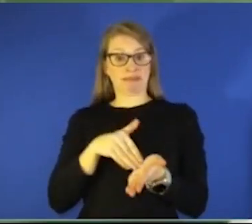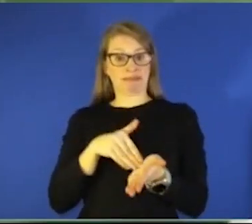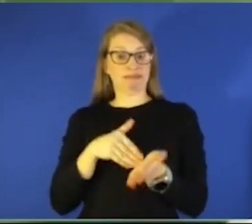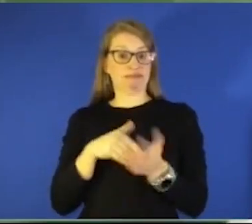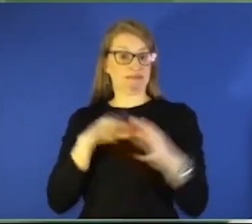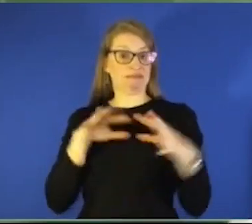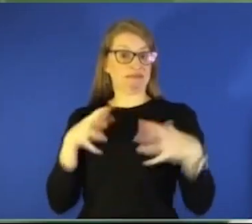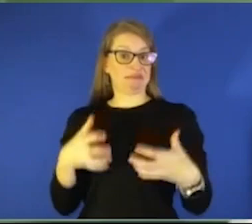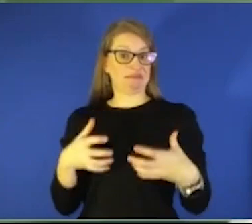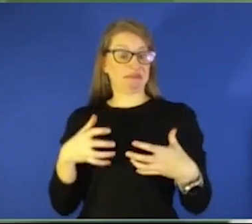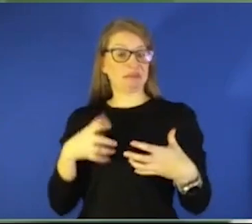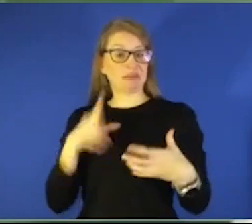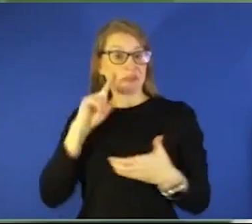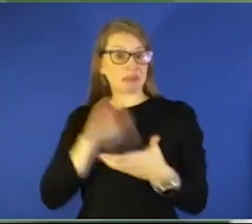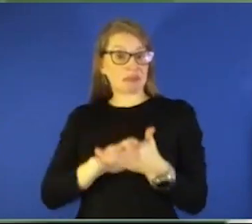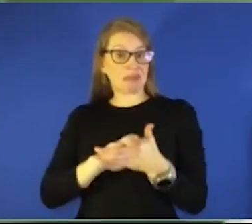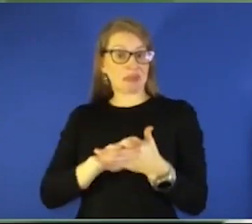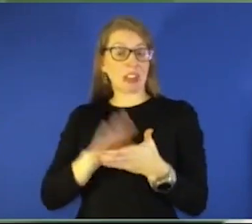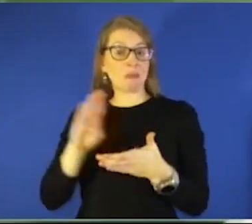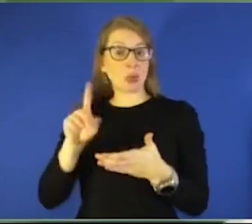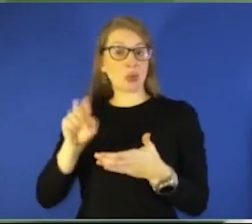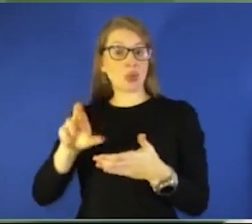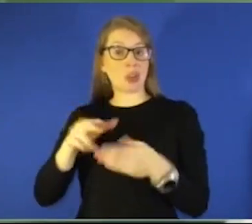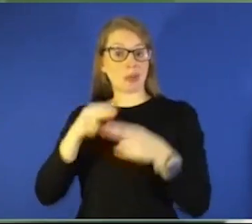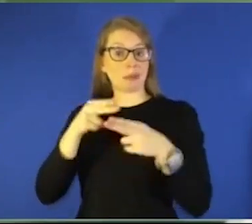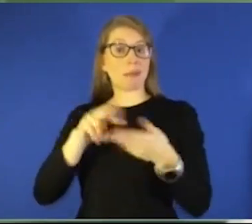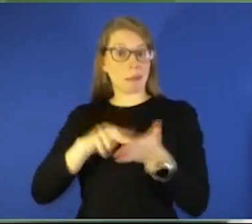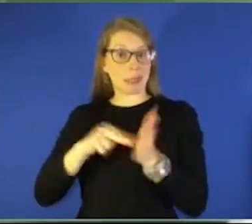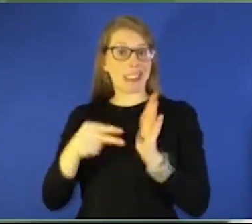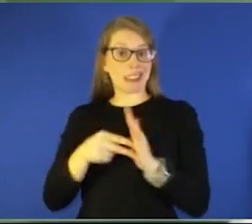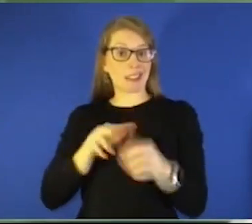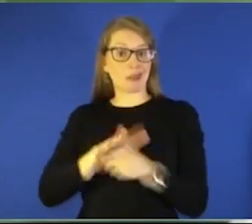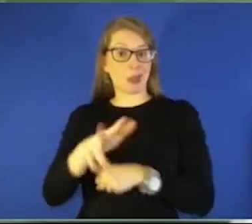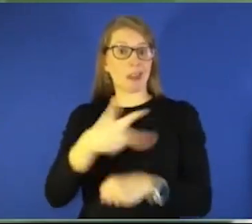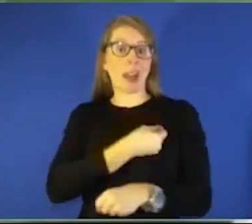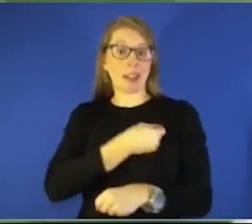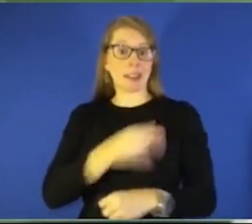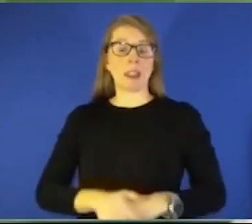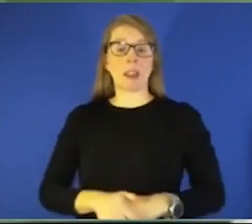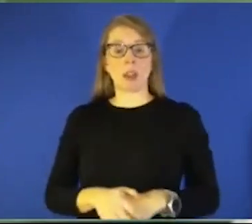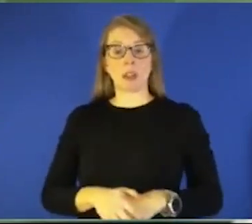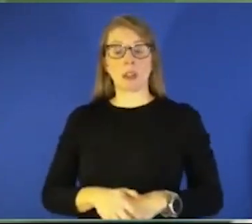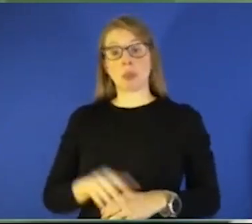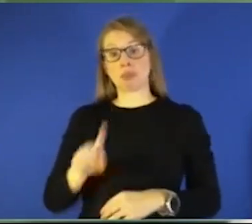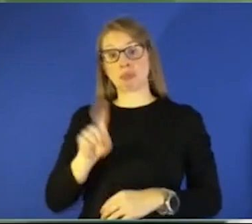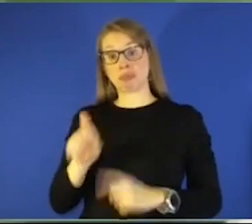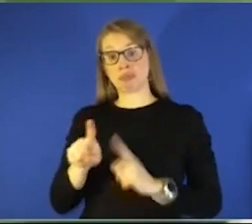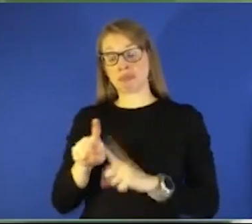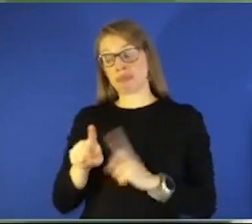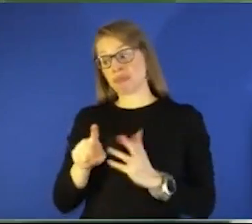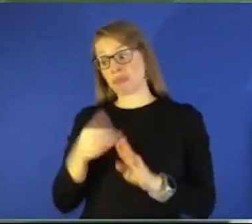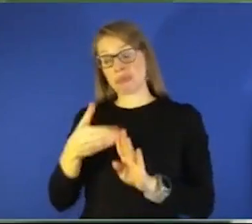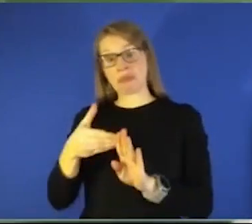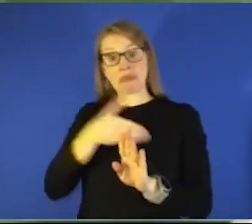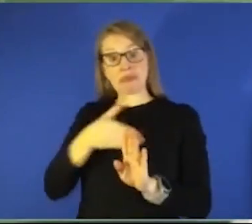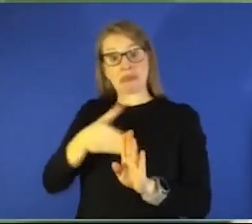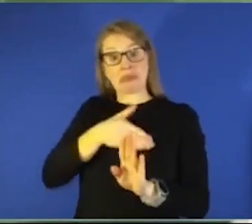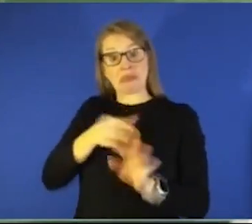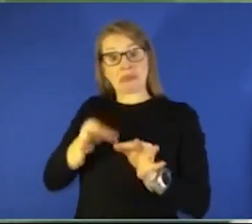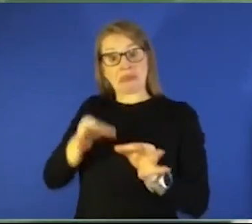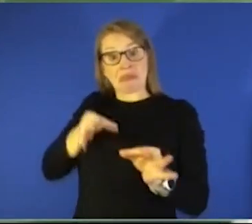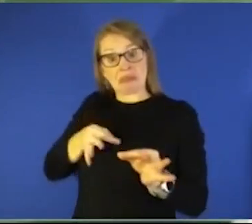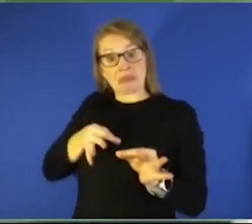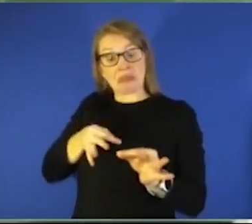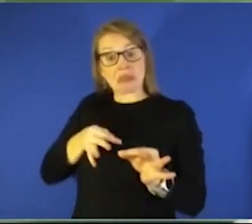to be the fully vaccinated state. And as to the question of would it hurt to take it a little earlier? Well, most of the